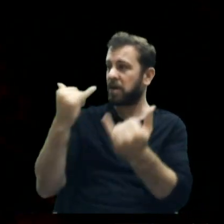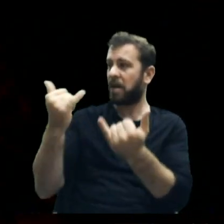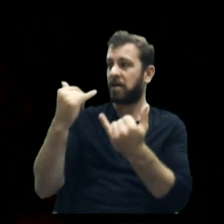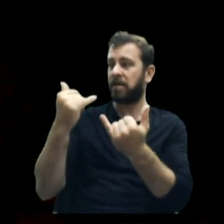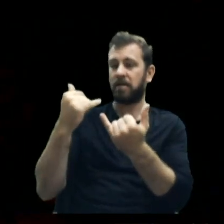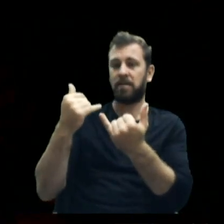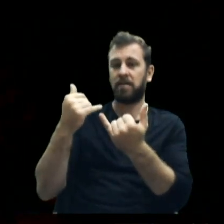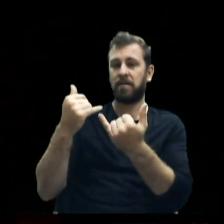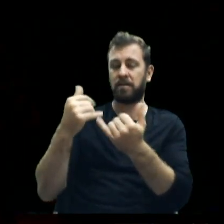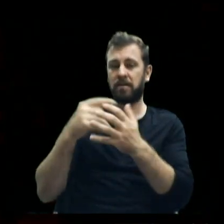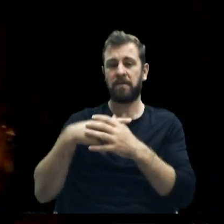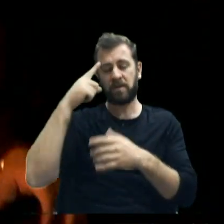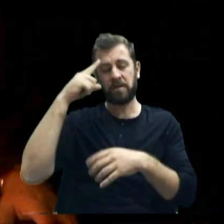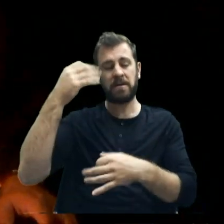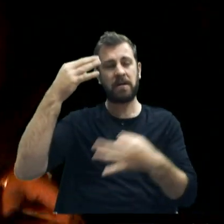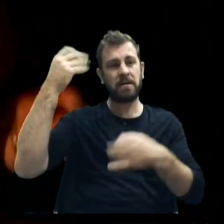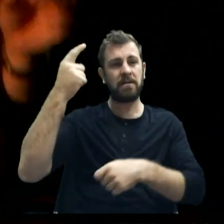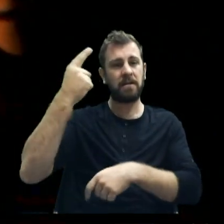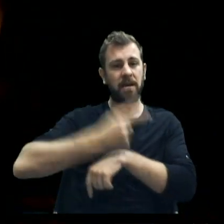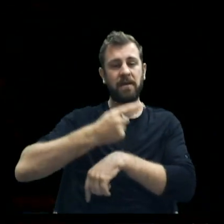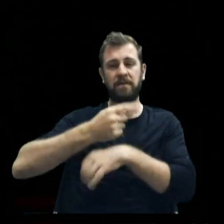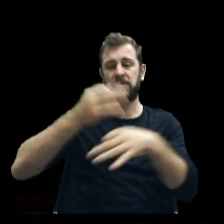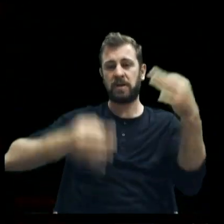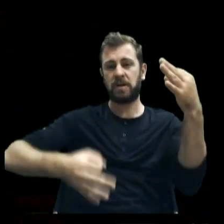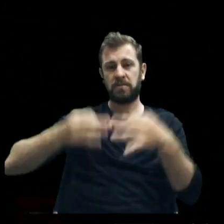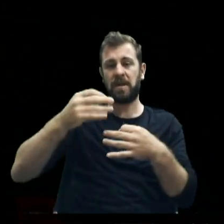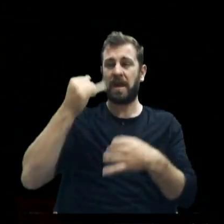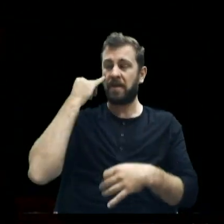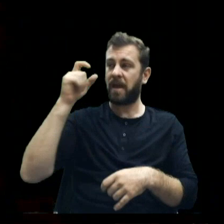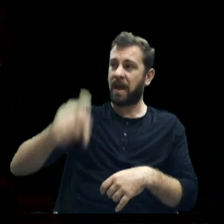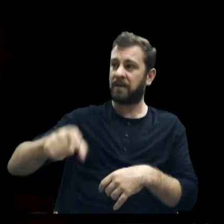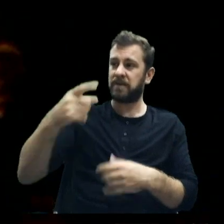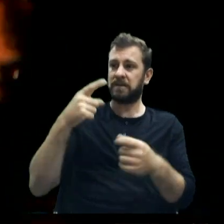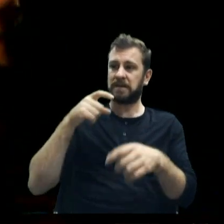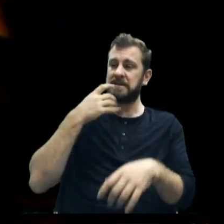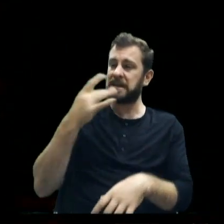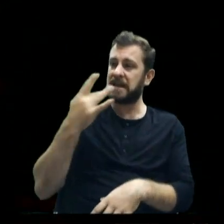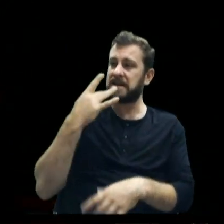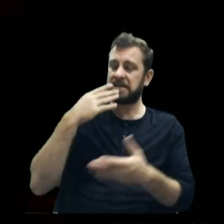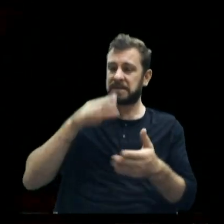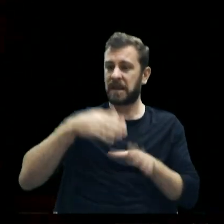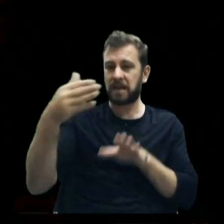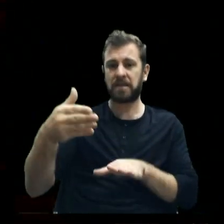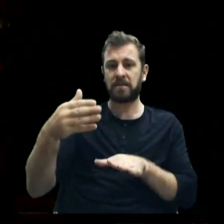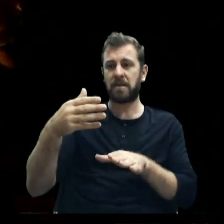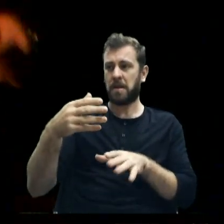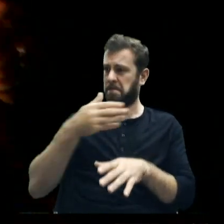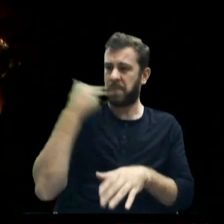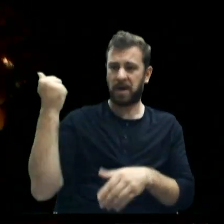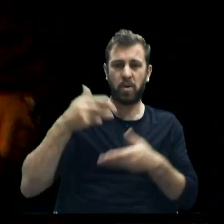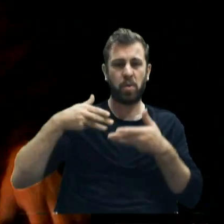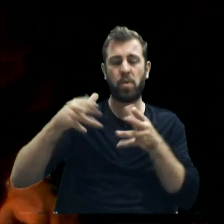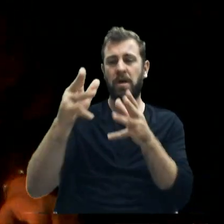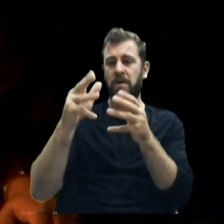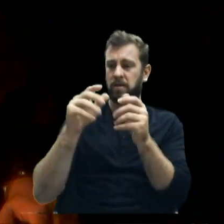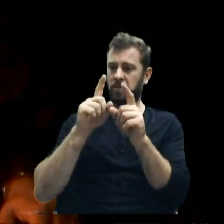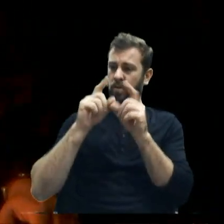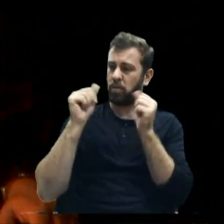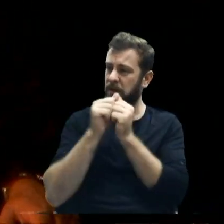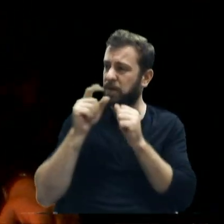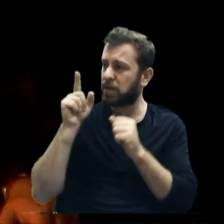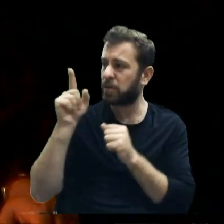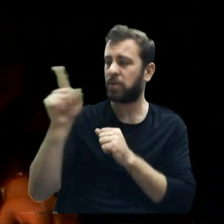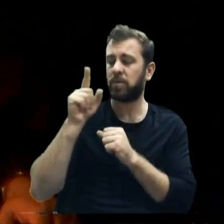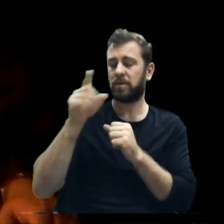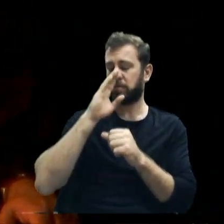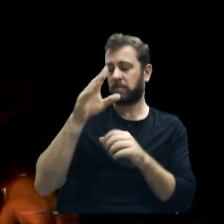on the Day of Judgment? If we have to taste death anyways, what better way to taste death than beside you, Abu Abdullah? If they cut us